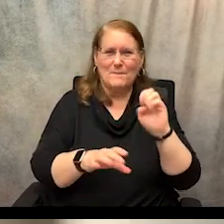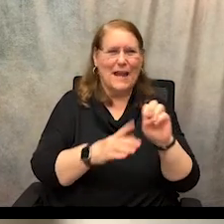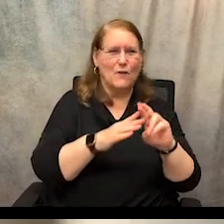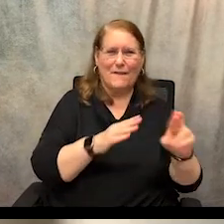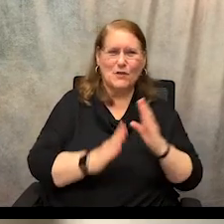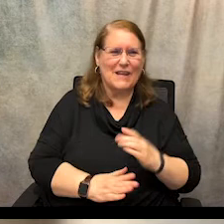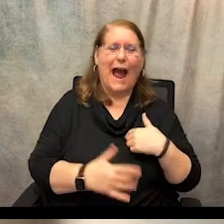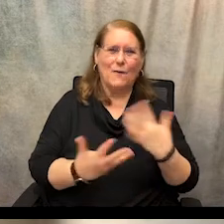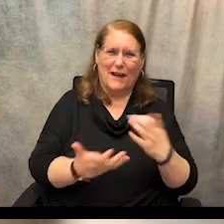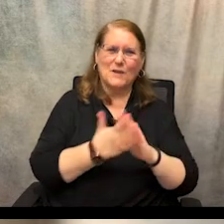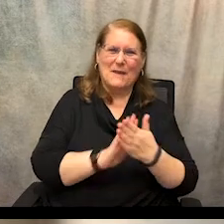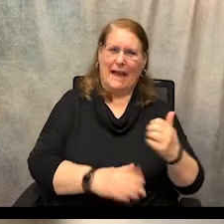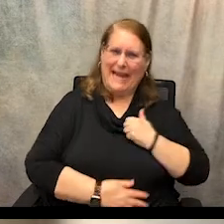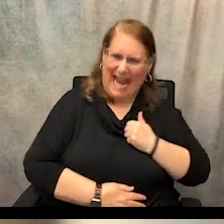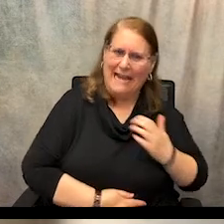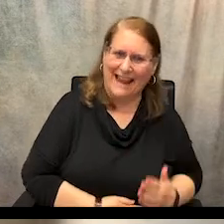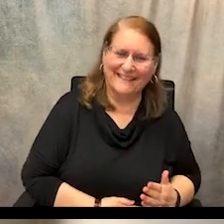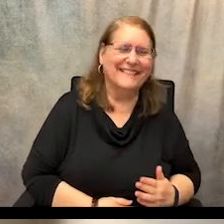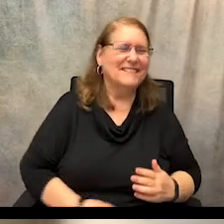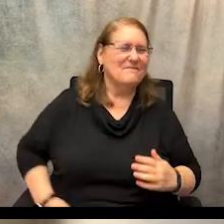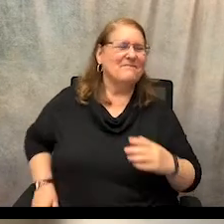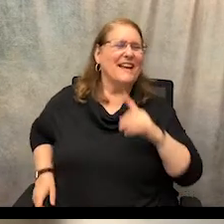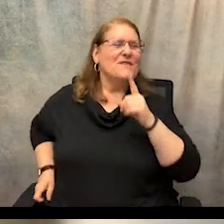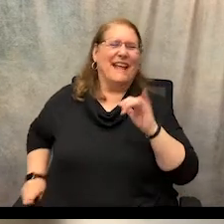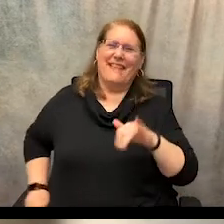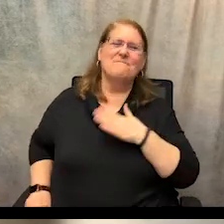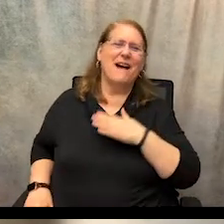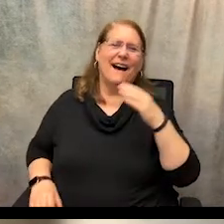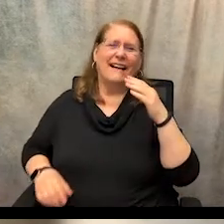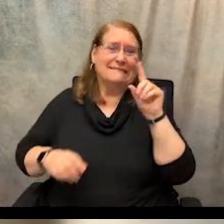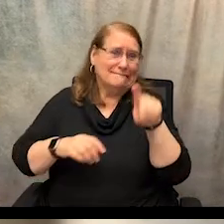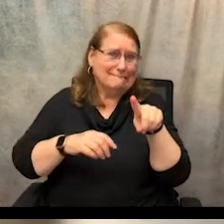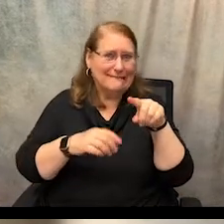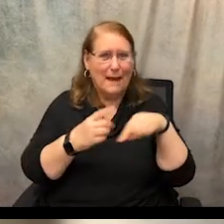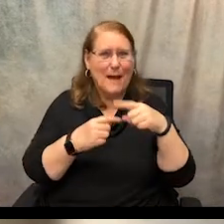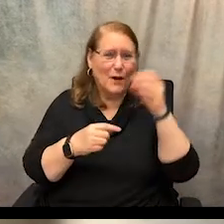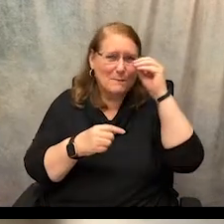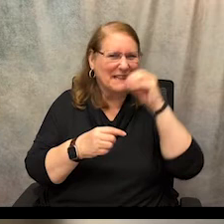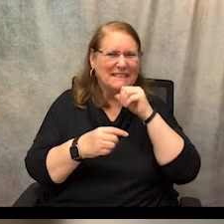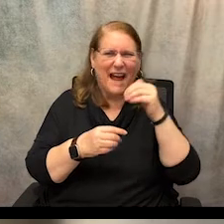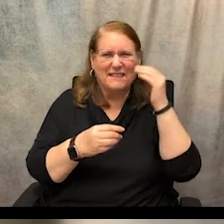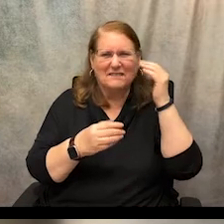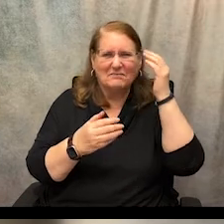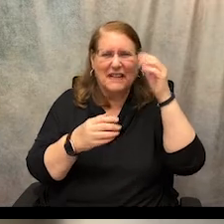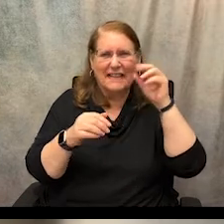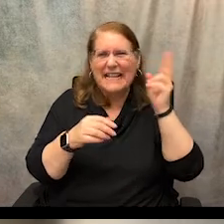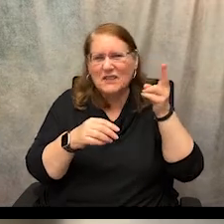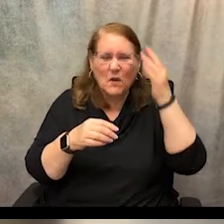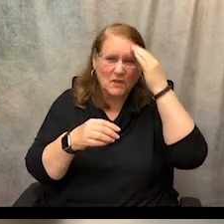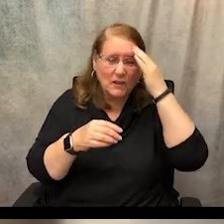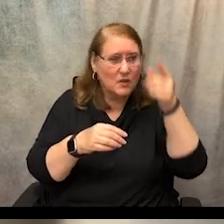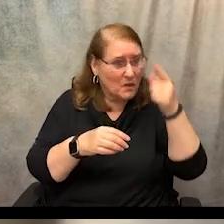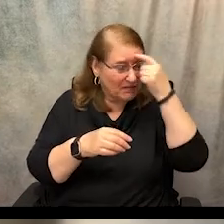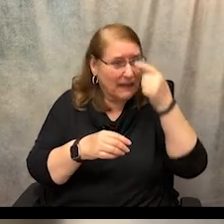is also completely opinion and not necessarily based on historical knowledge. Do you think Canadian Jews were more